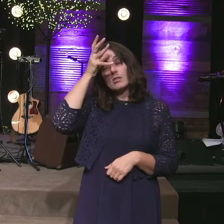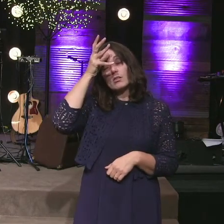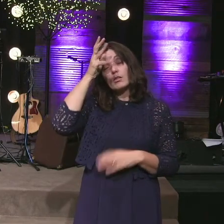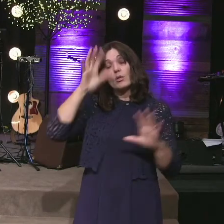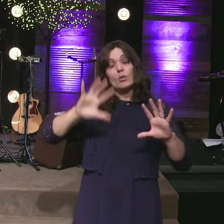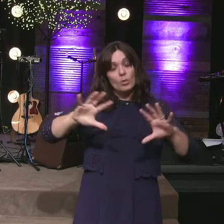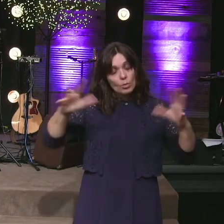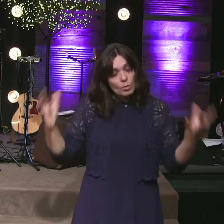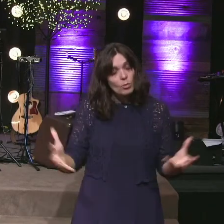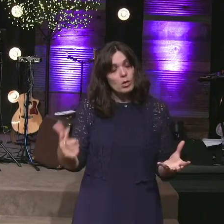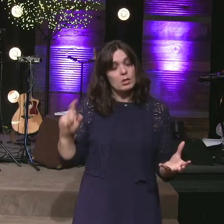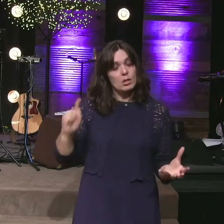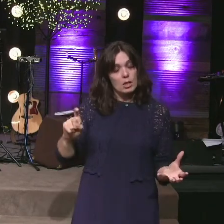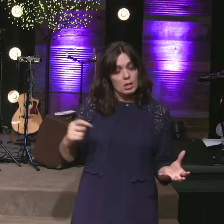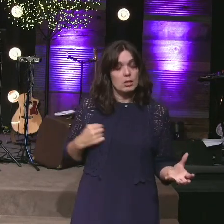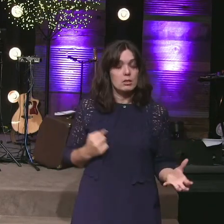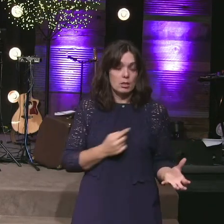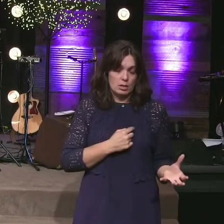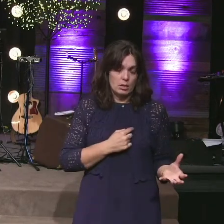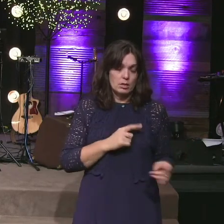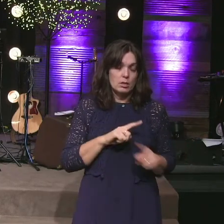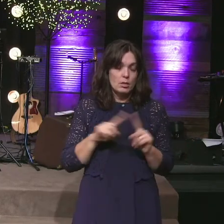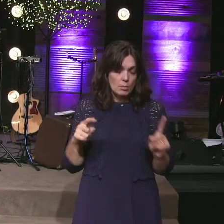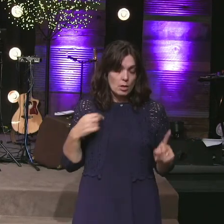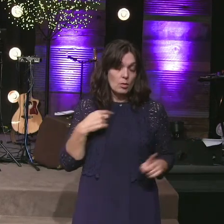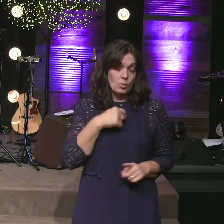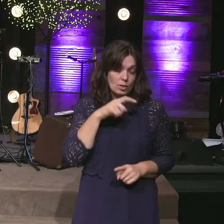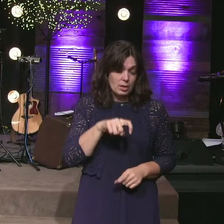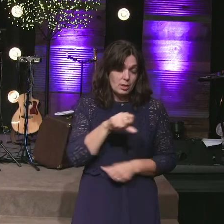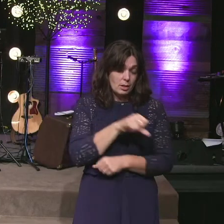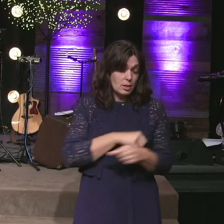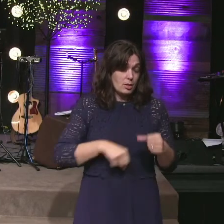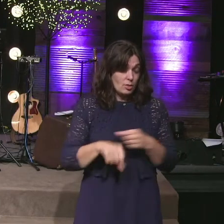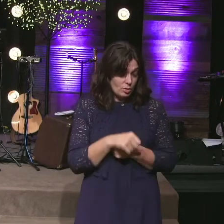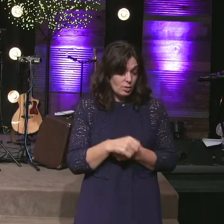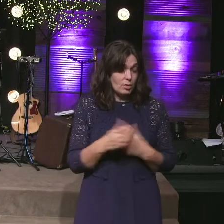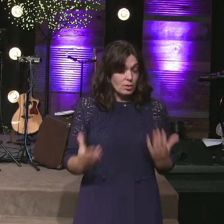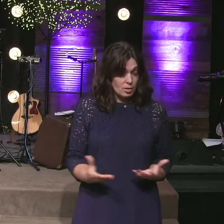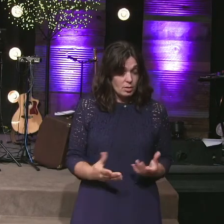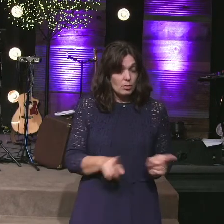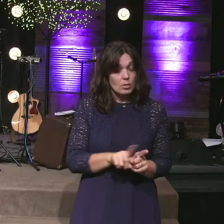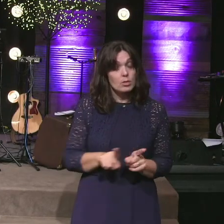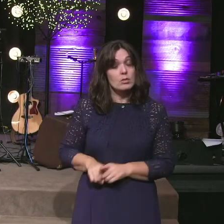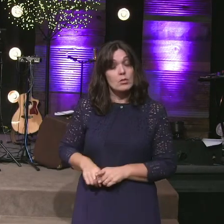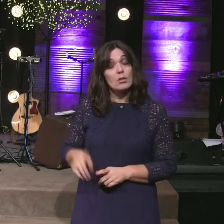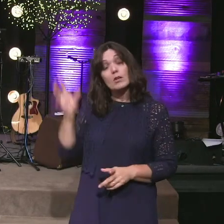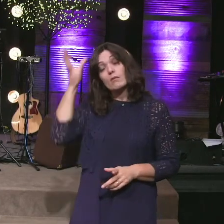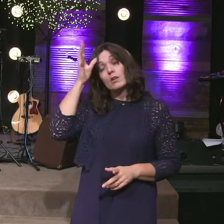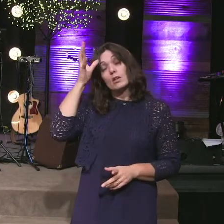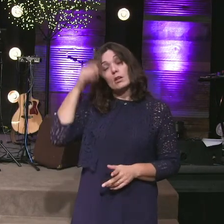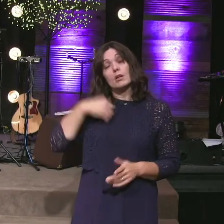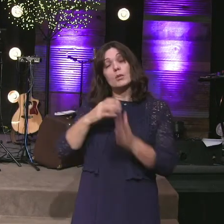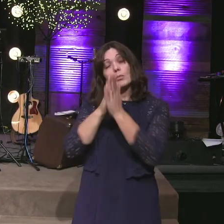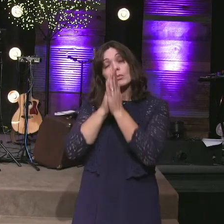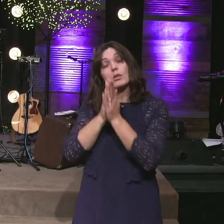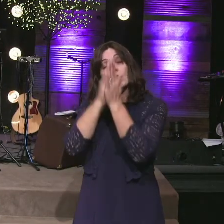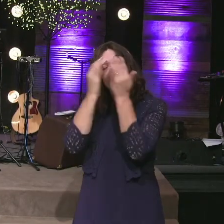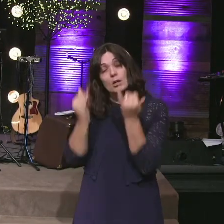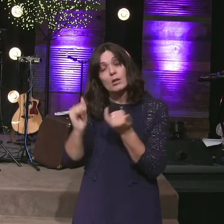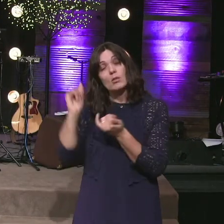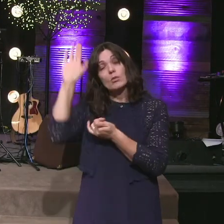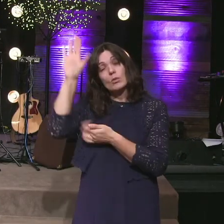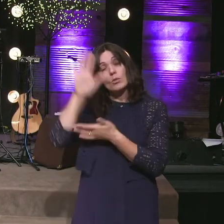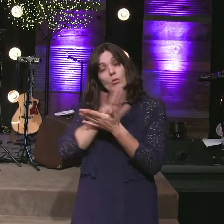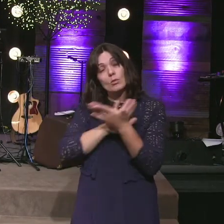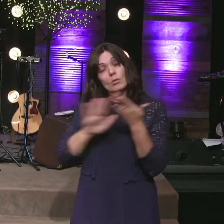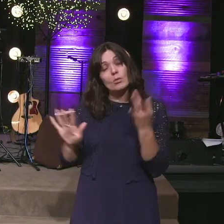needs us, but we need each other too. Father, I pray now by the power of your Holy Spirit that